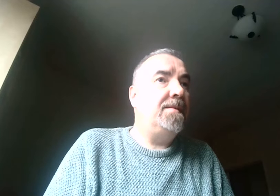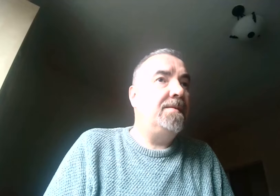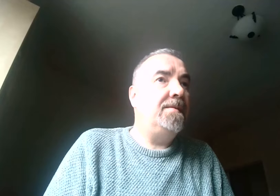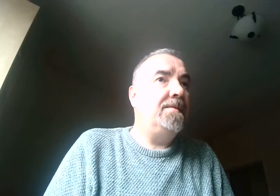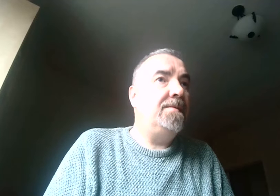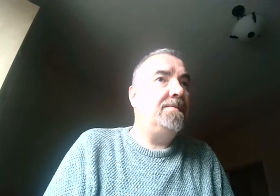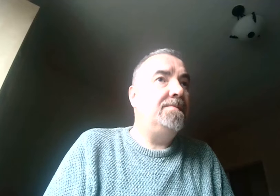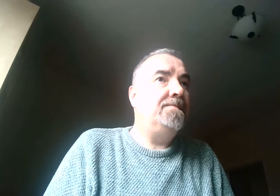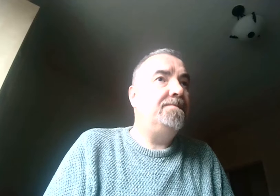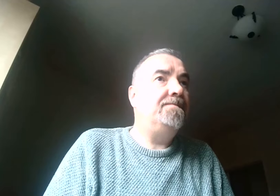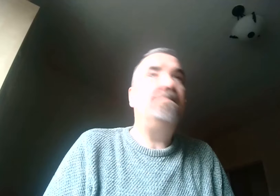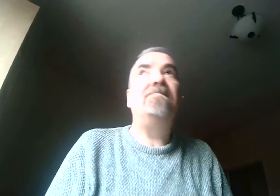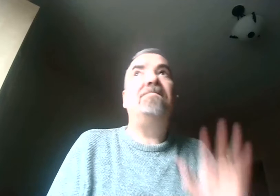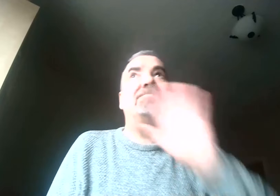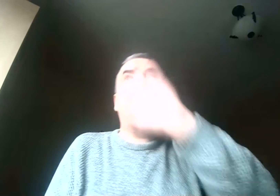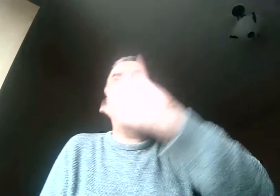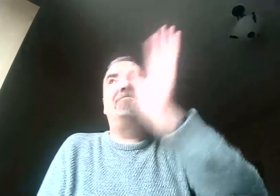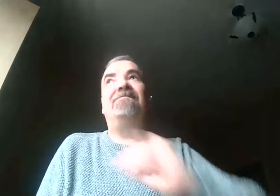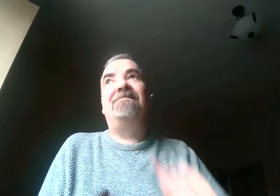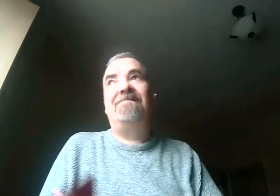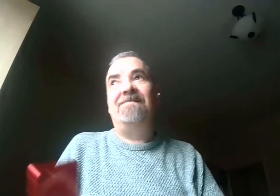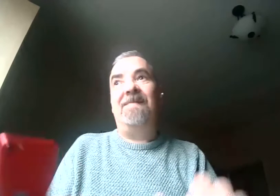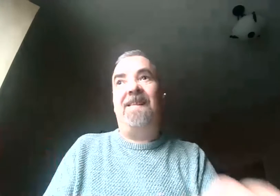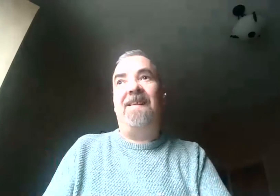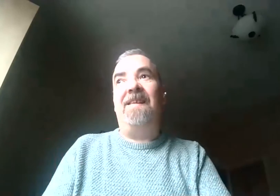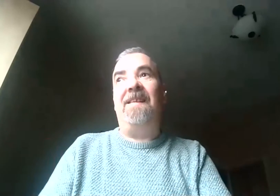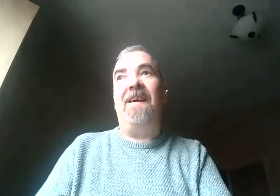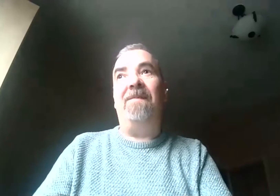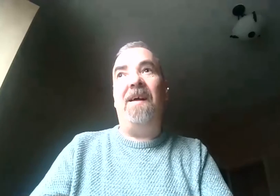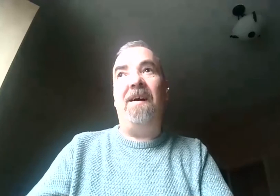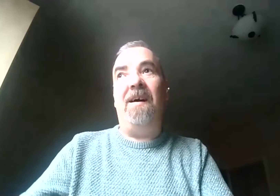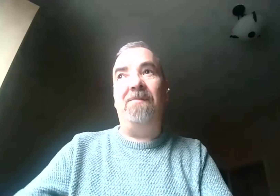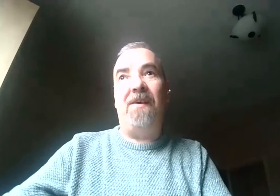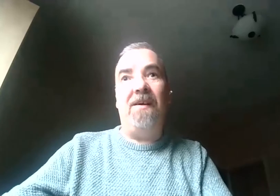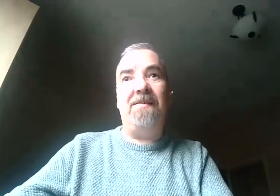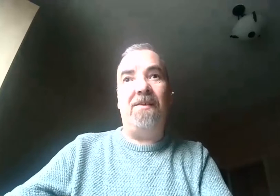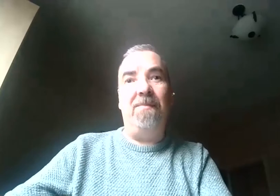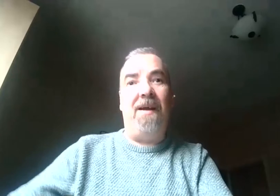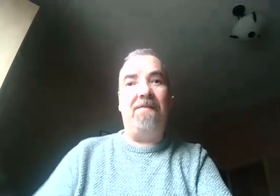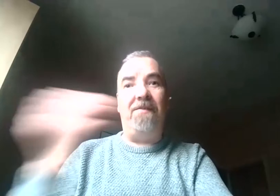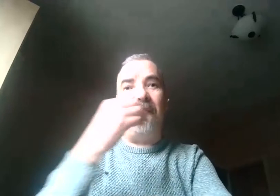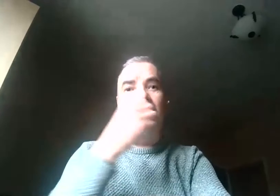Hi, Barry. This is Thomas Harrison. Can you hear me?